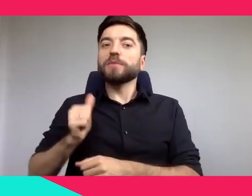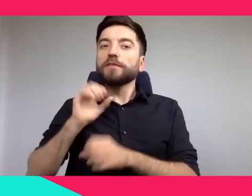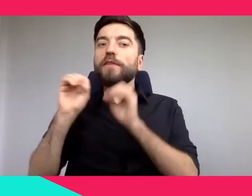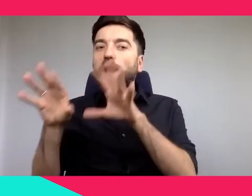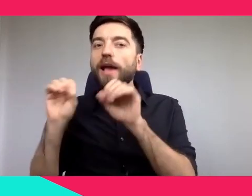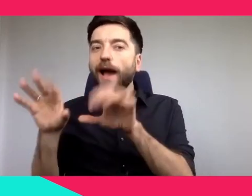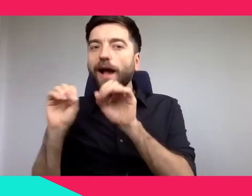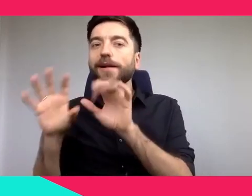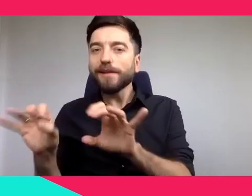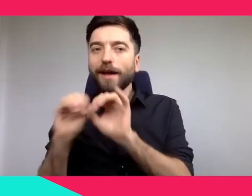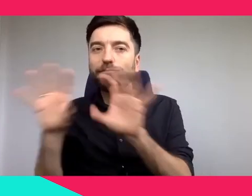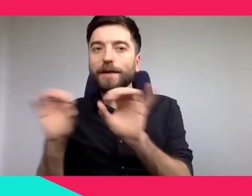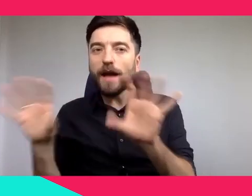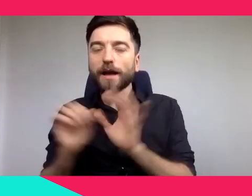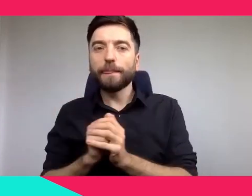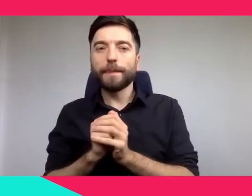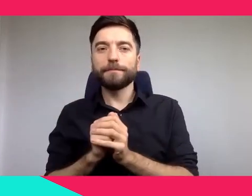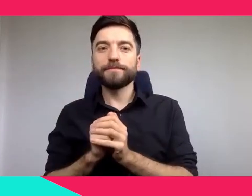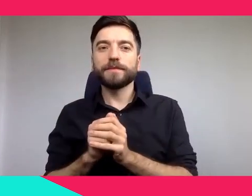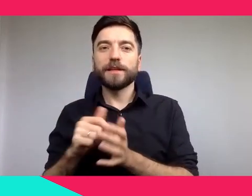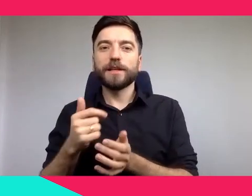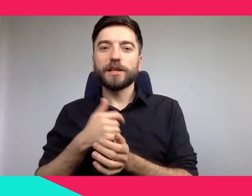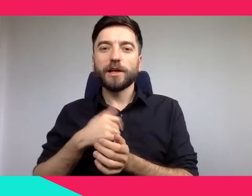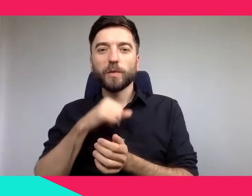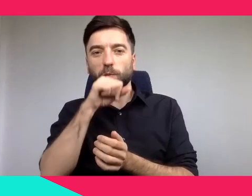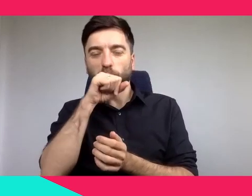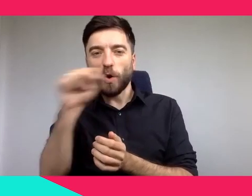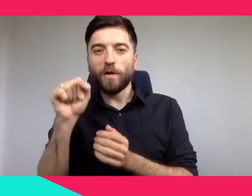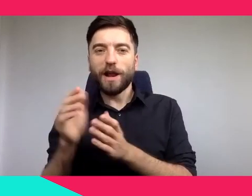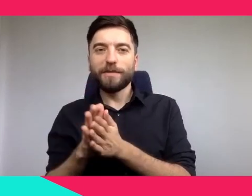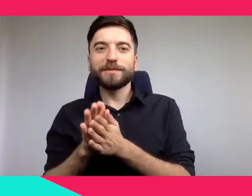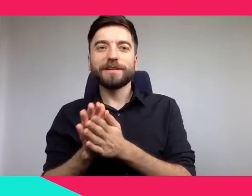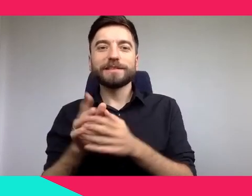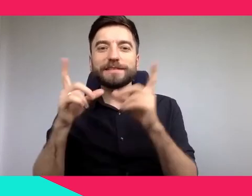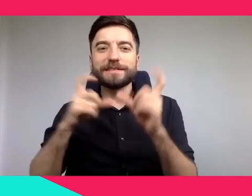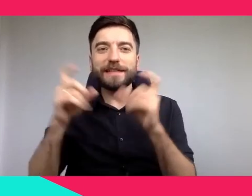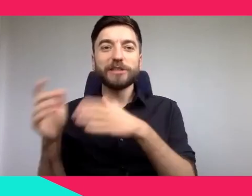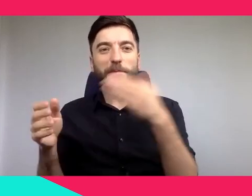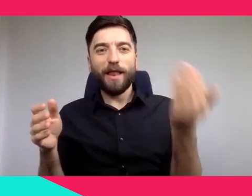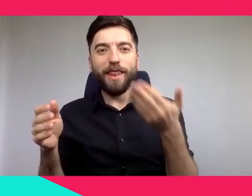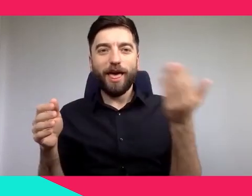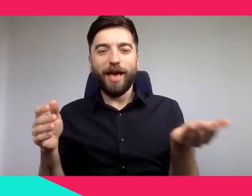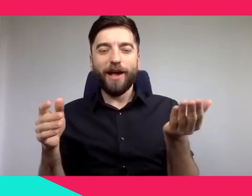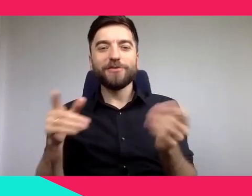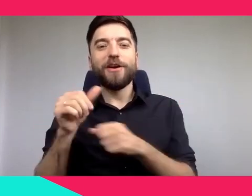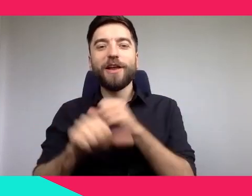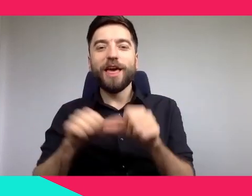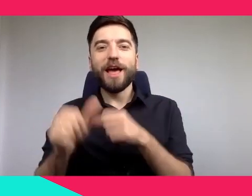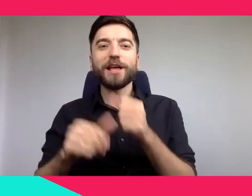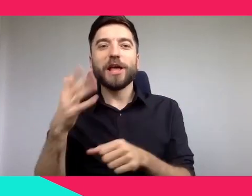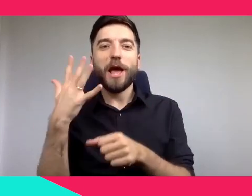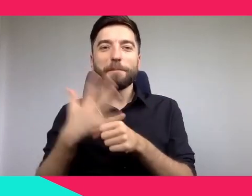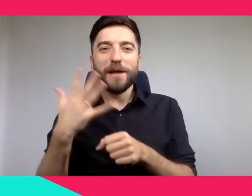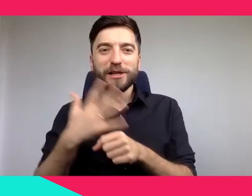this picture from the 50s of these schoolgirls paying a lot of attention to a teacher